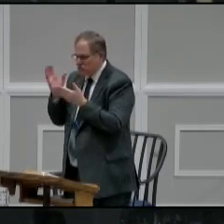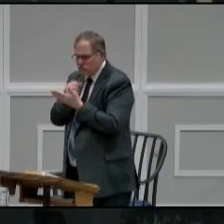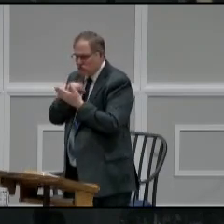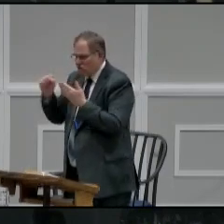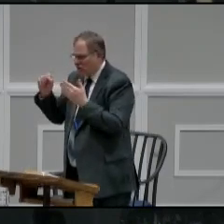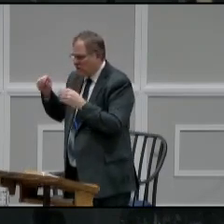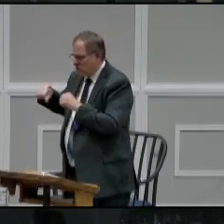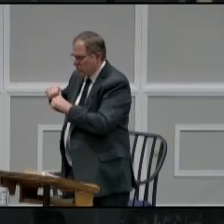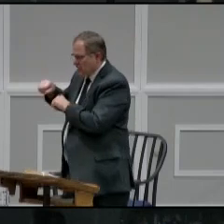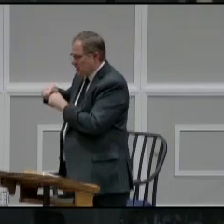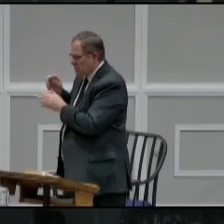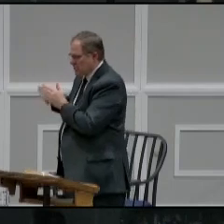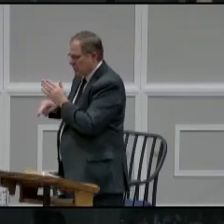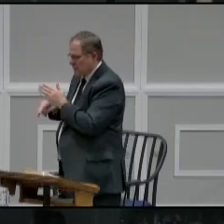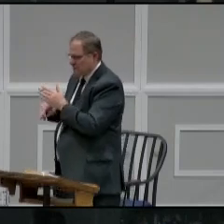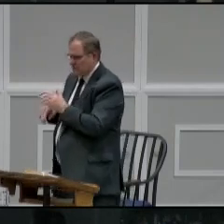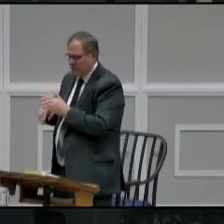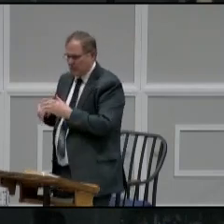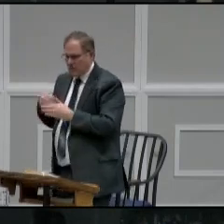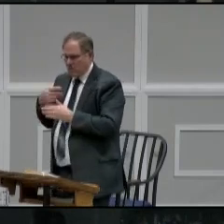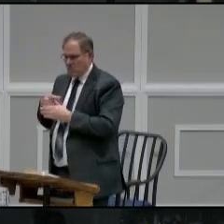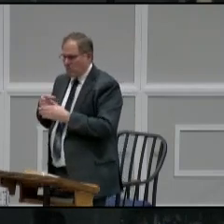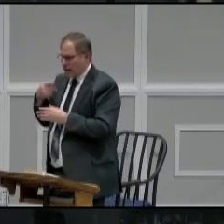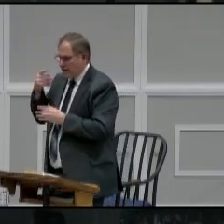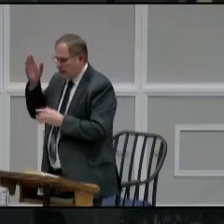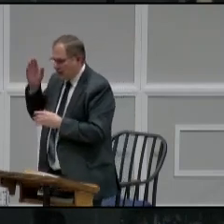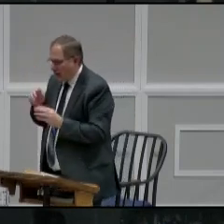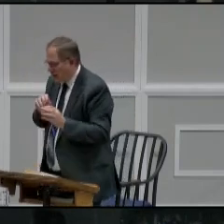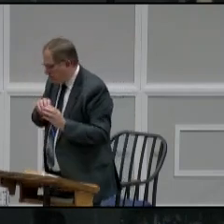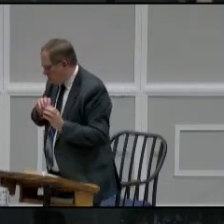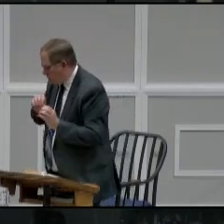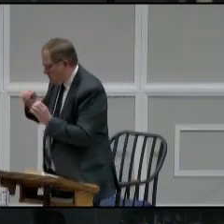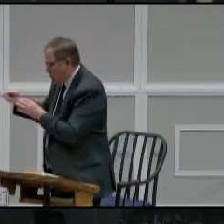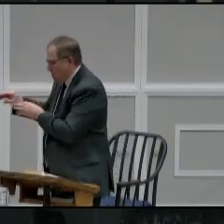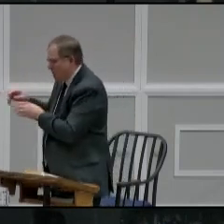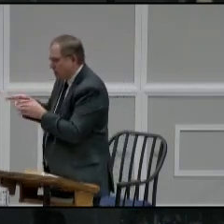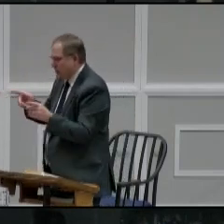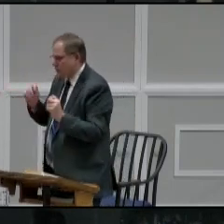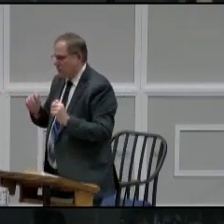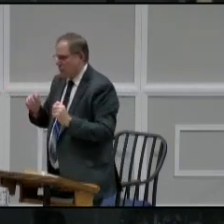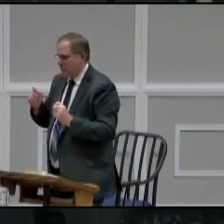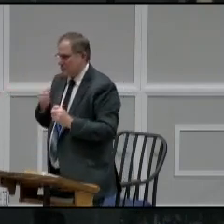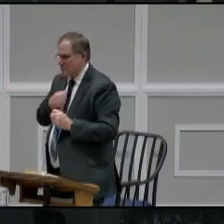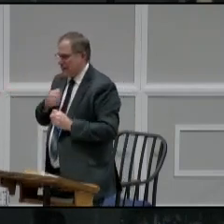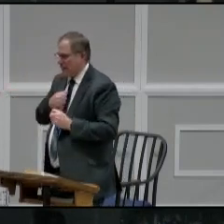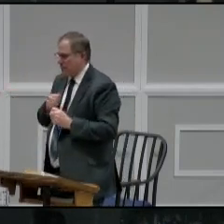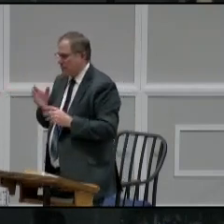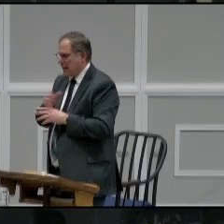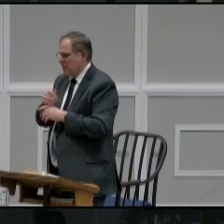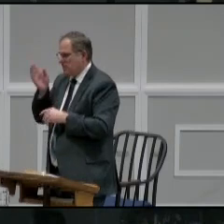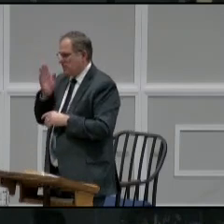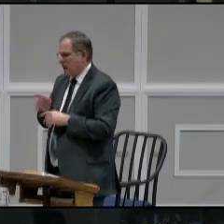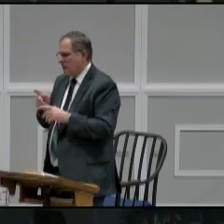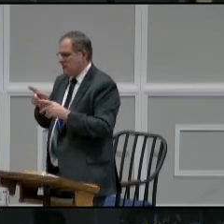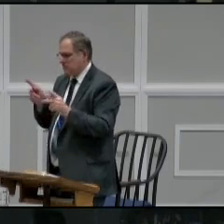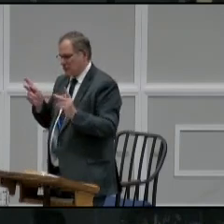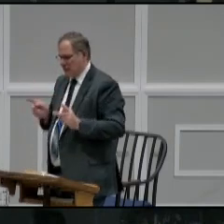And fractured relationships happen when God is removed from the throne and self takes his place. And